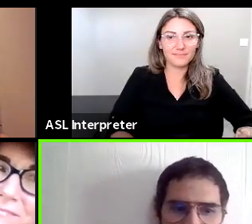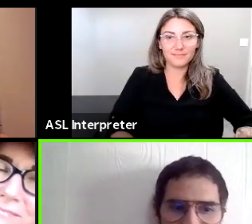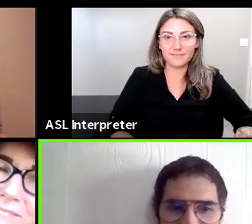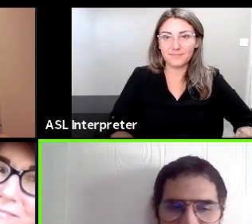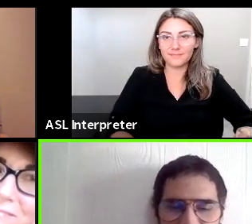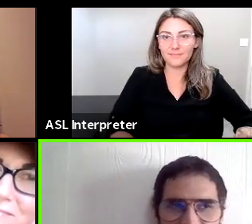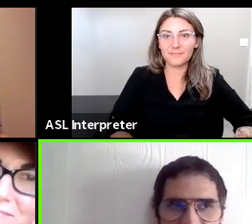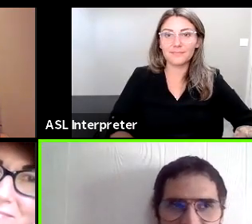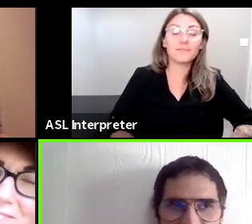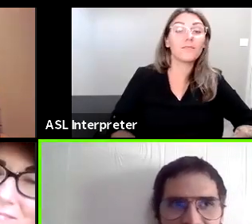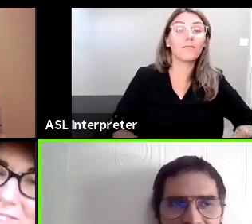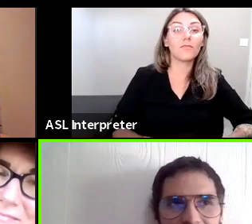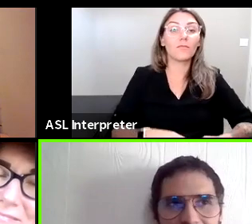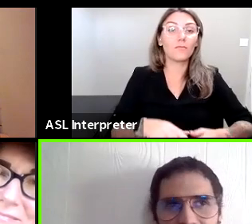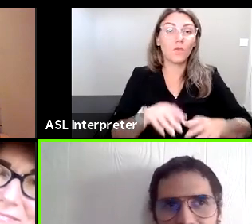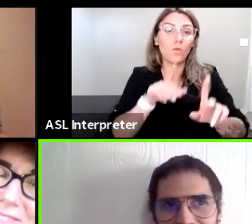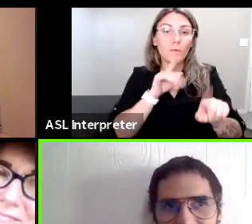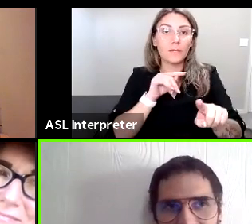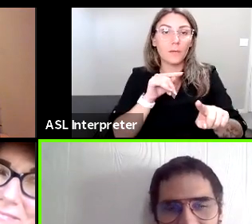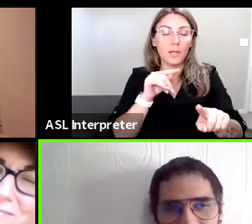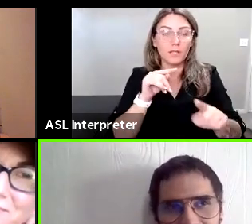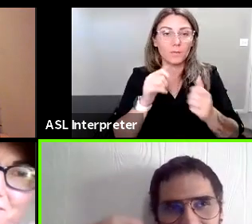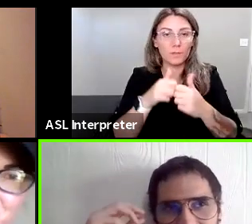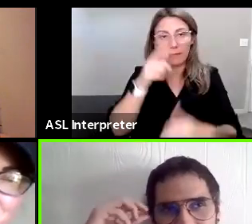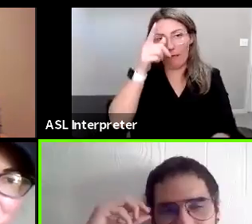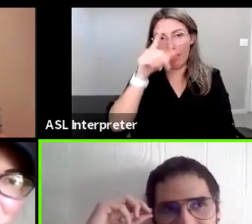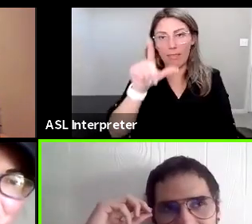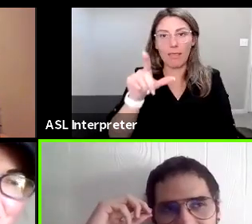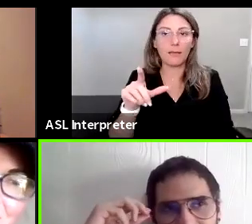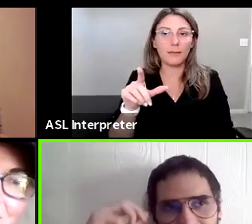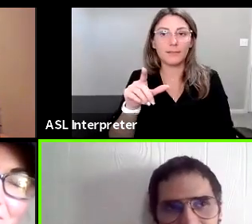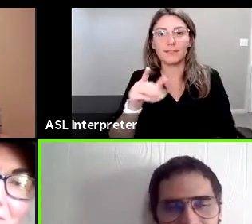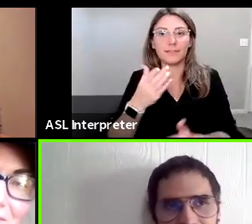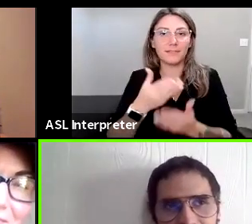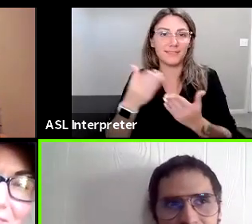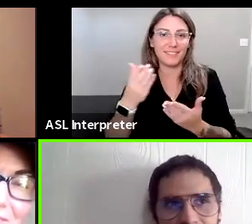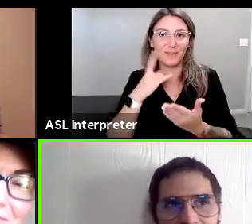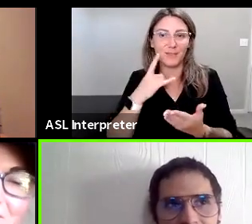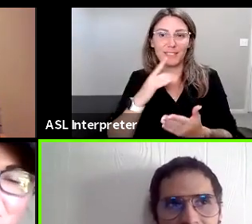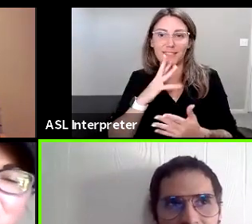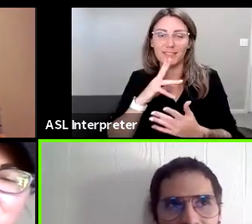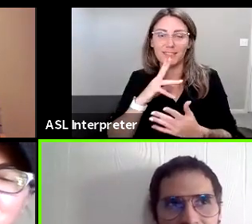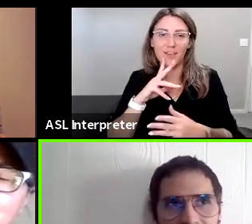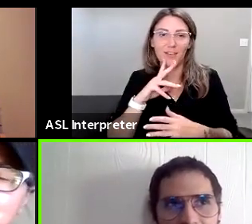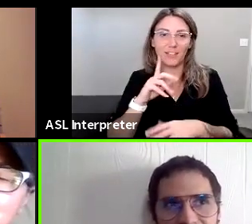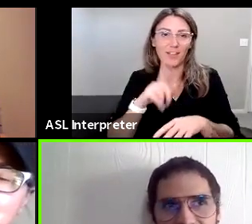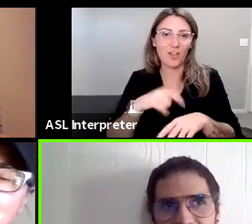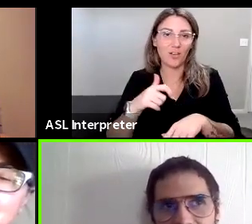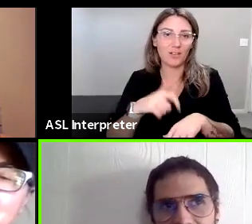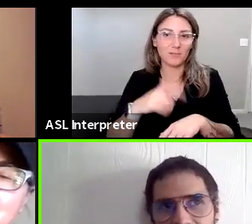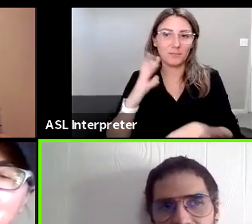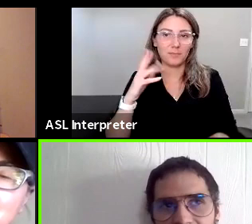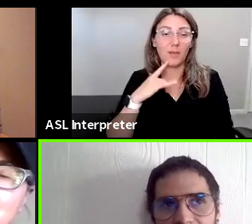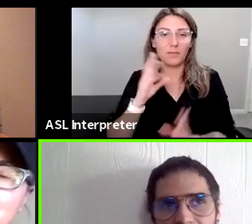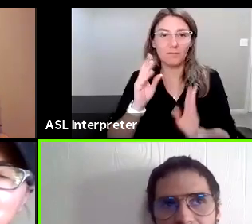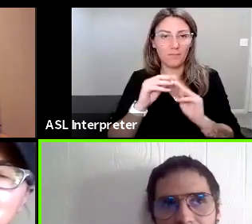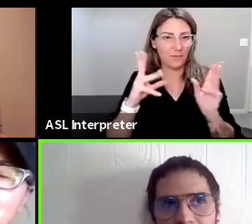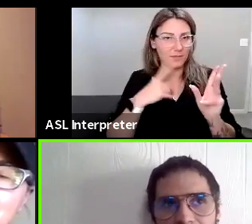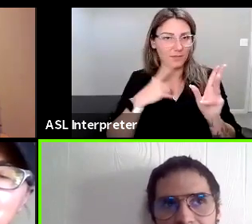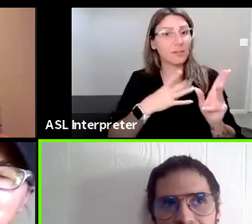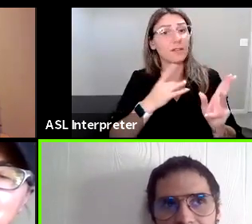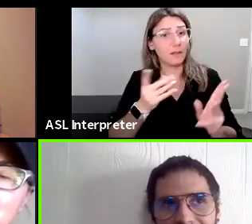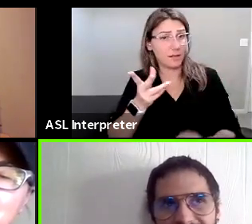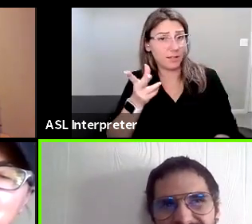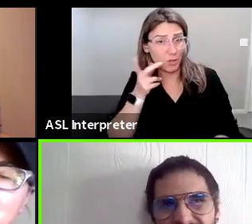in response to the Latinx thing that we talked about a while ago, I obviously like hearing it from